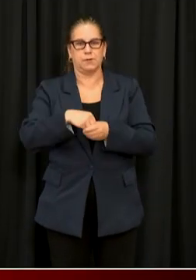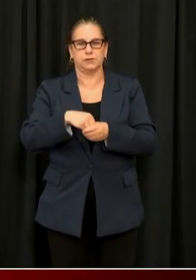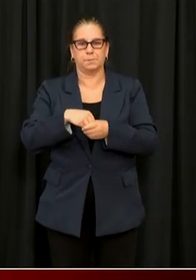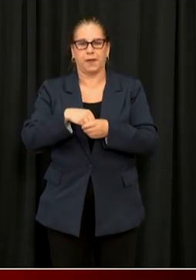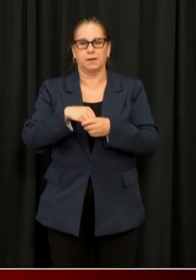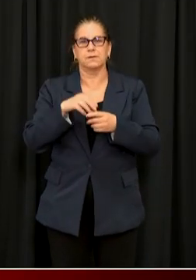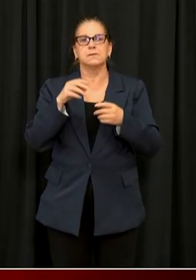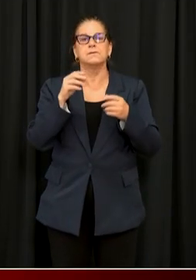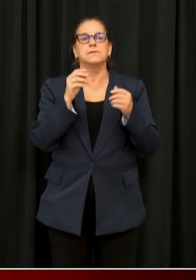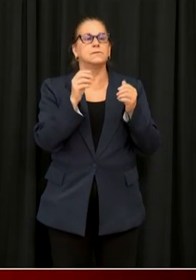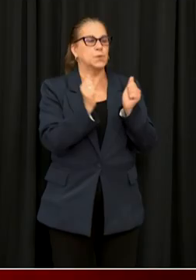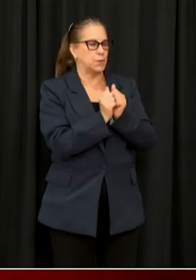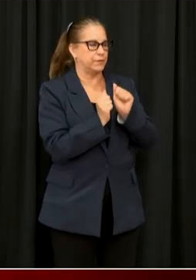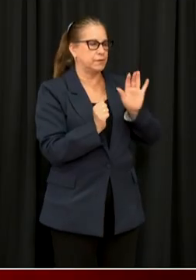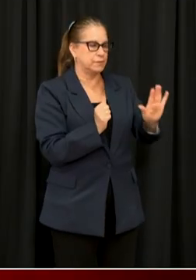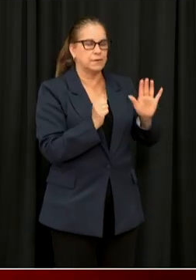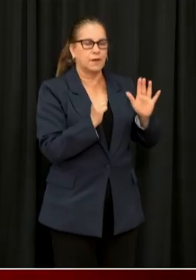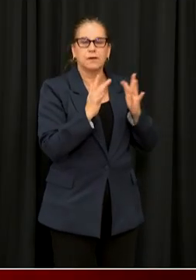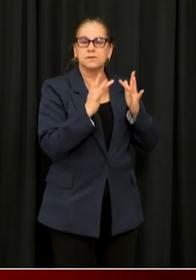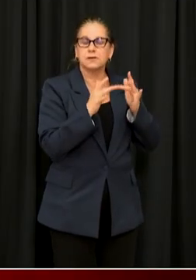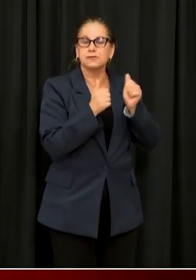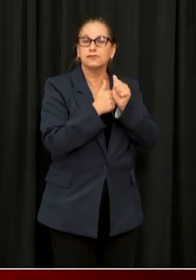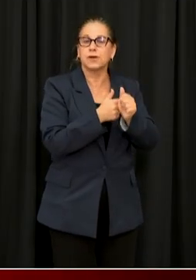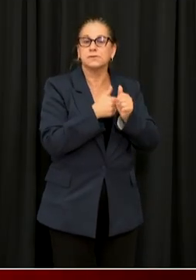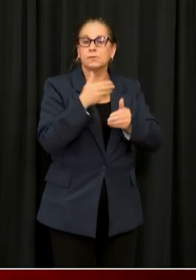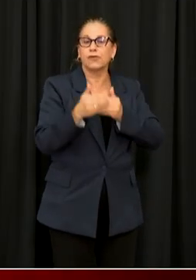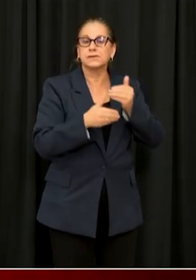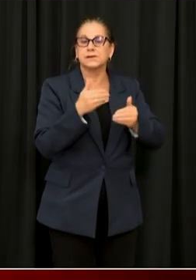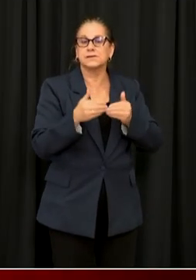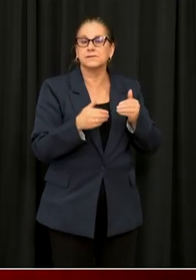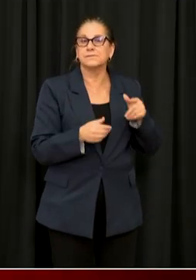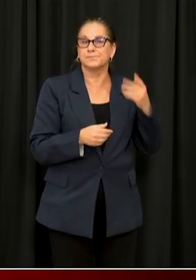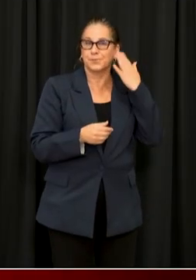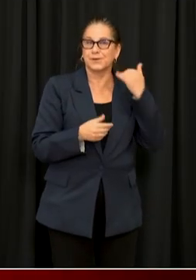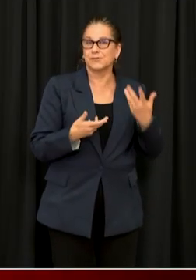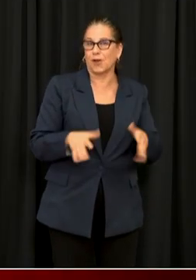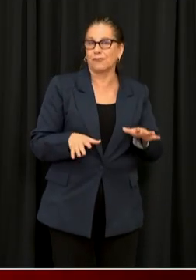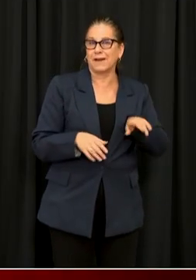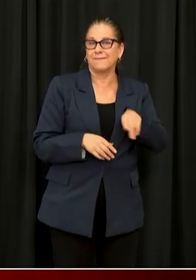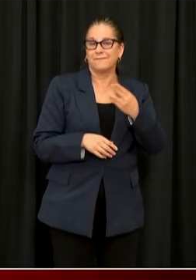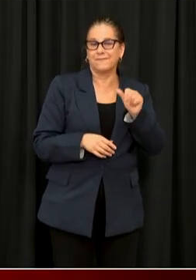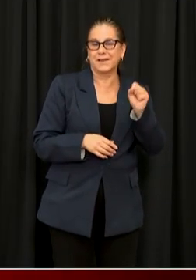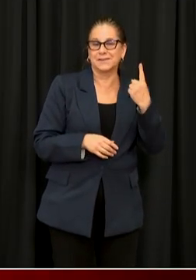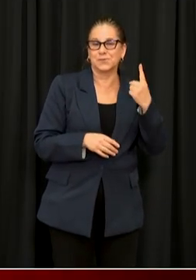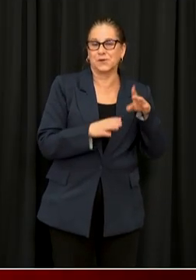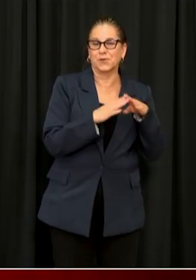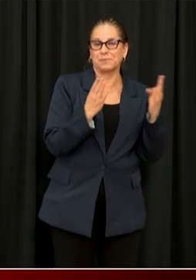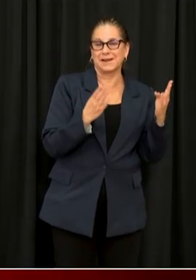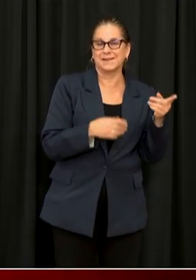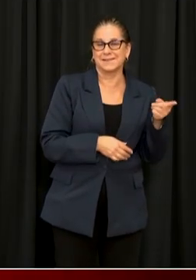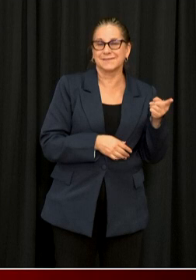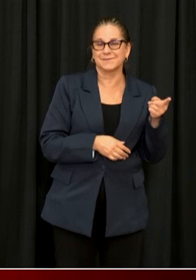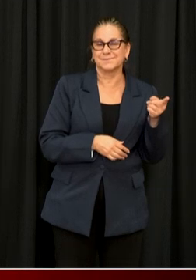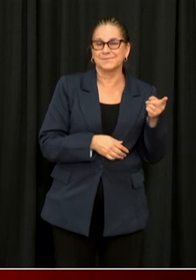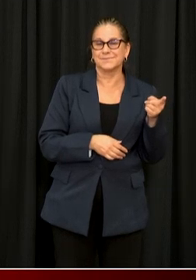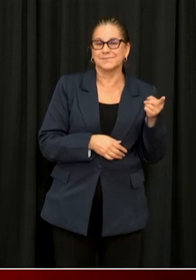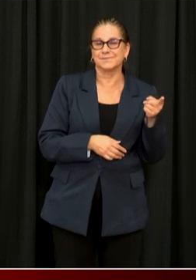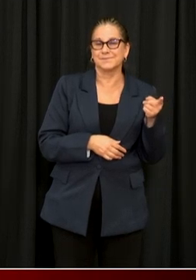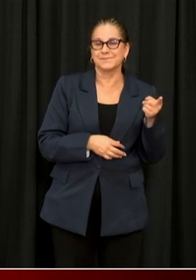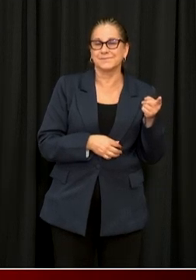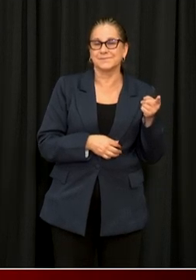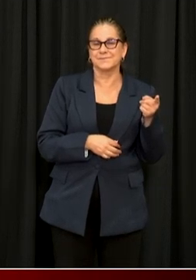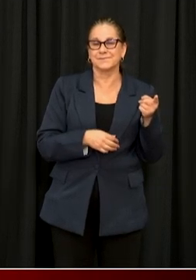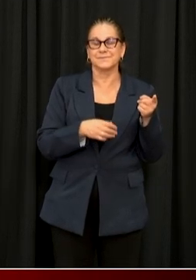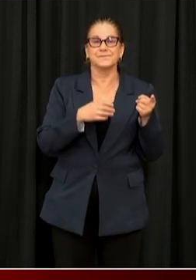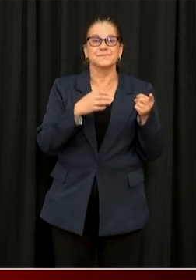for us in this phase 1 that we are able to make contact with 90% of our positive cases,